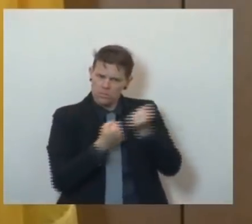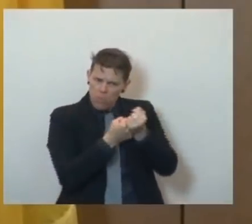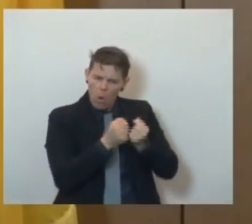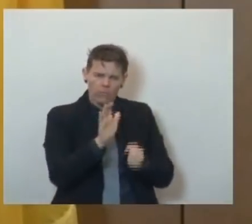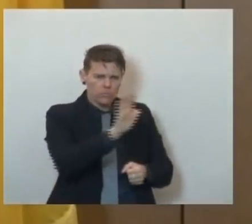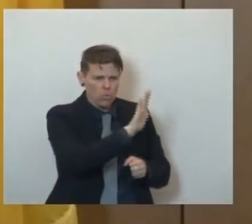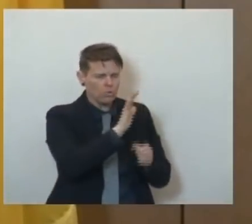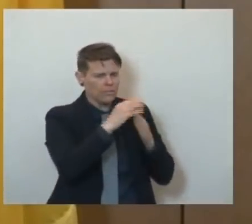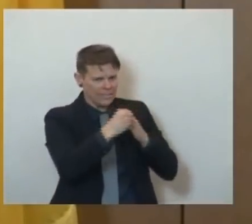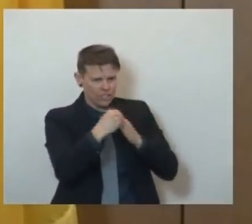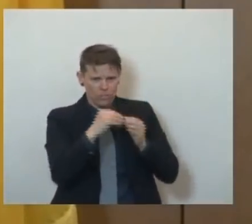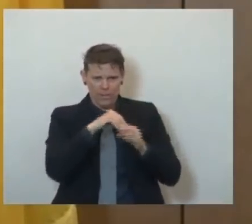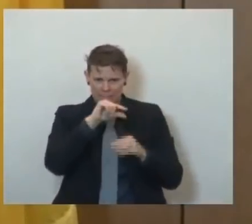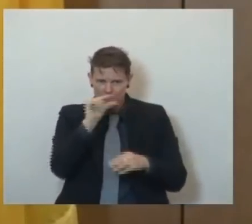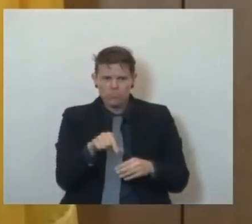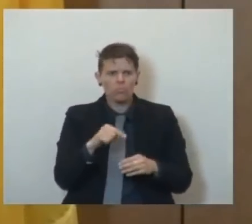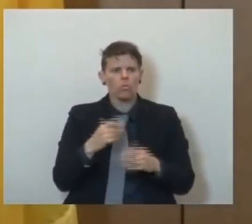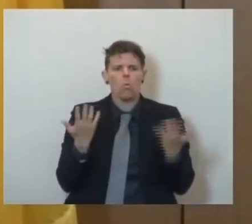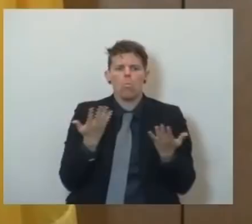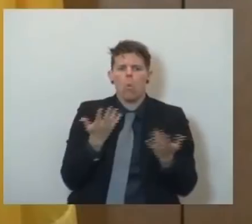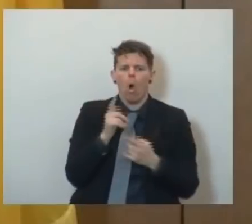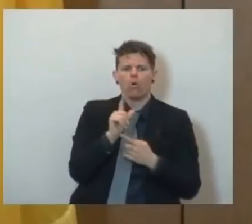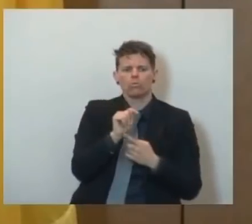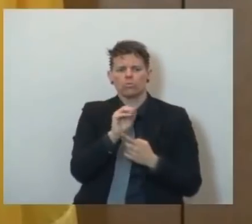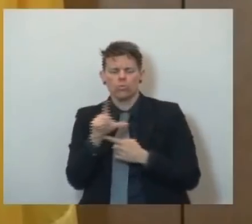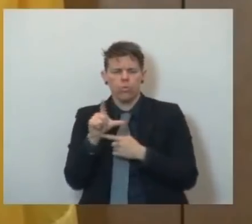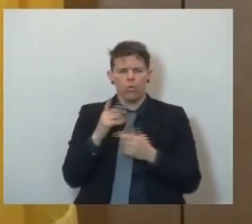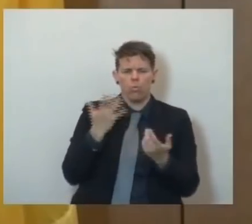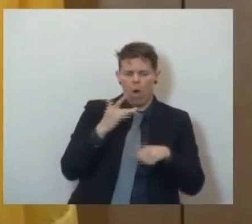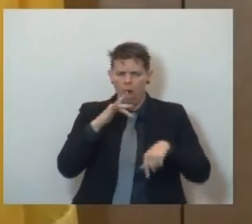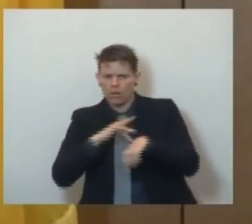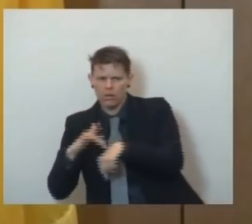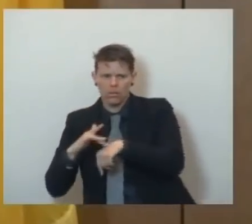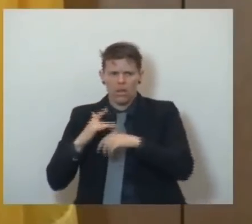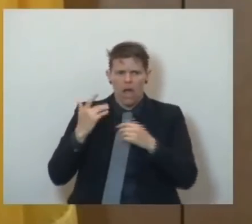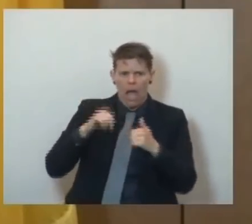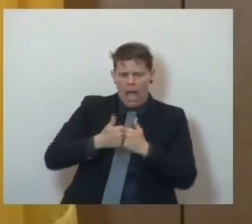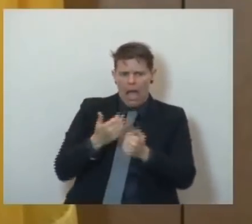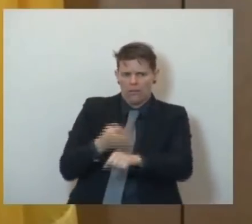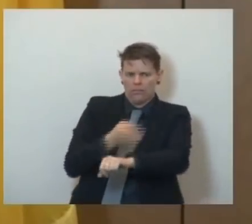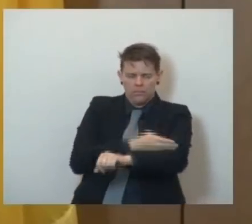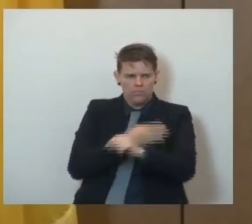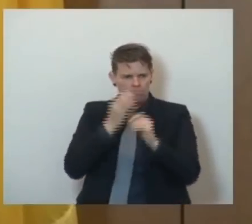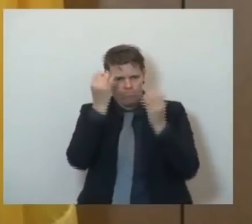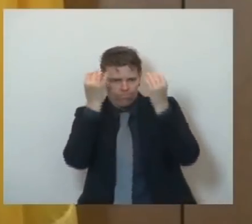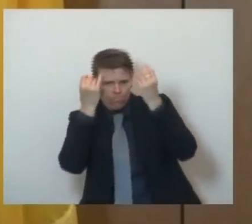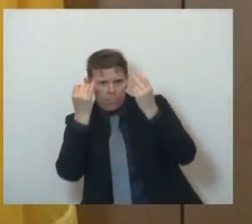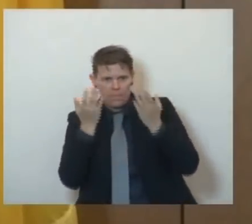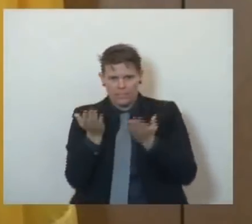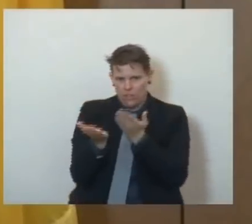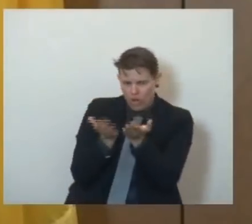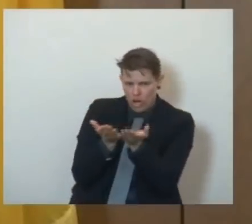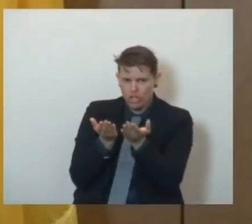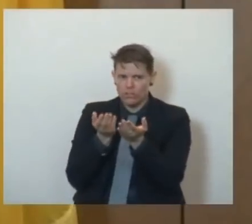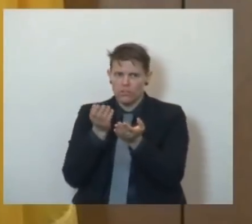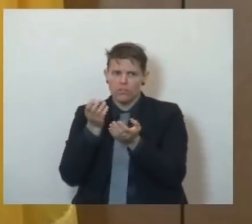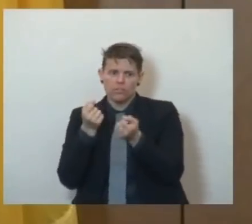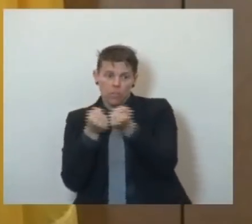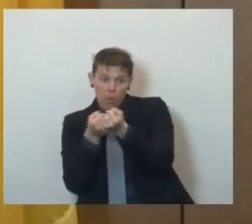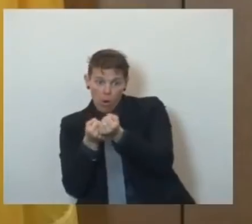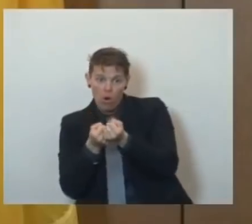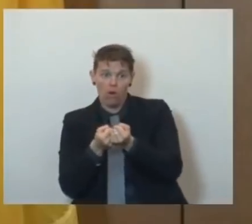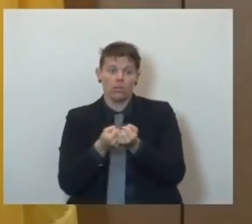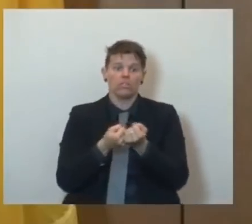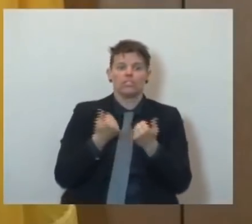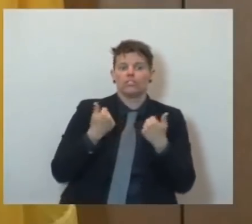tool to do that effectively and really thinking about ways to collapse our services and supports so that we're limiting access